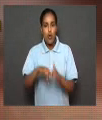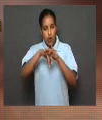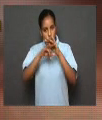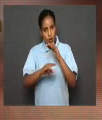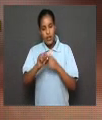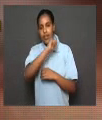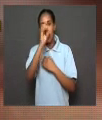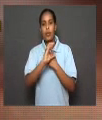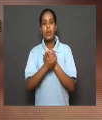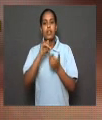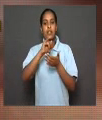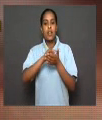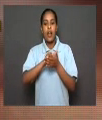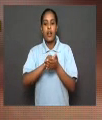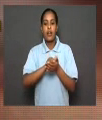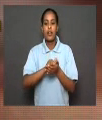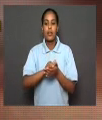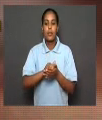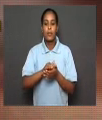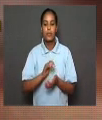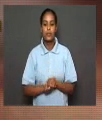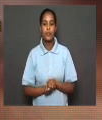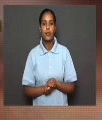lower temperature than ethanol.